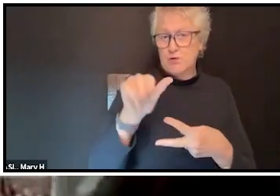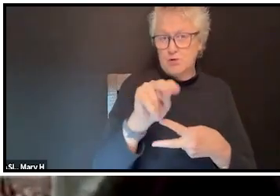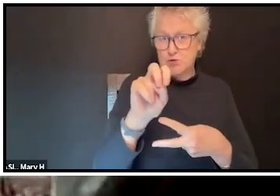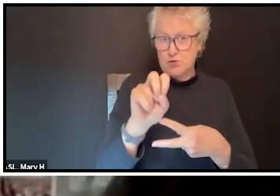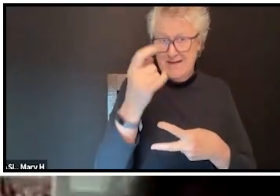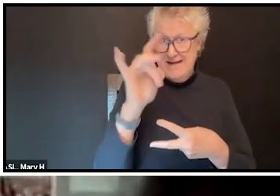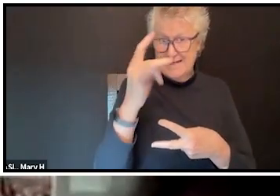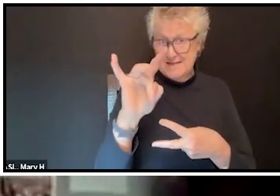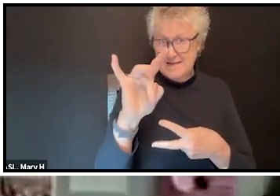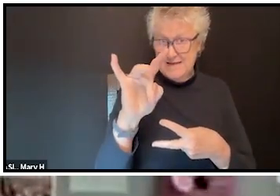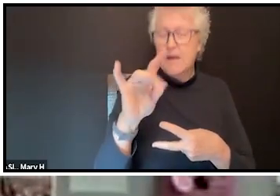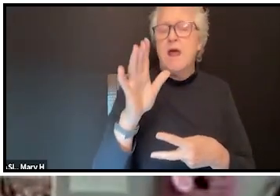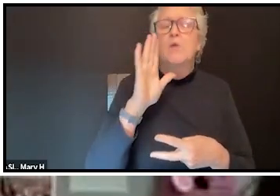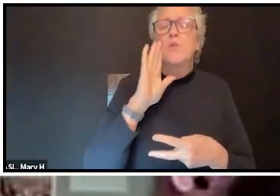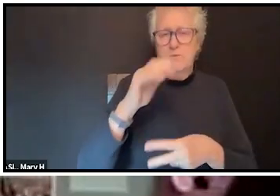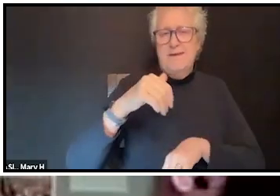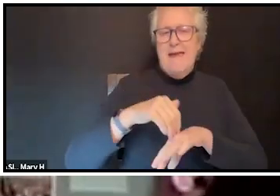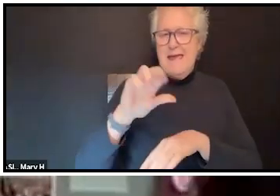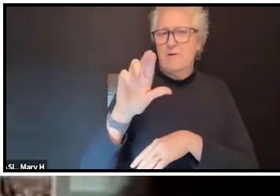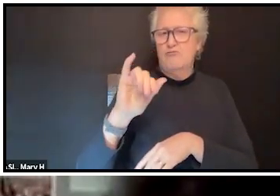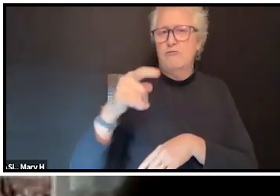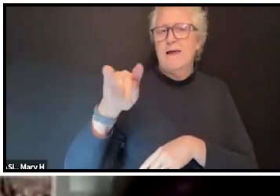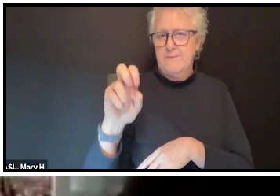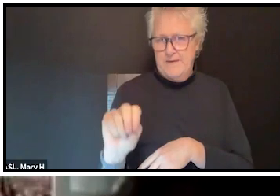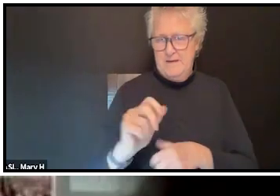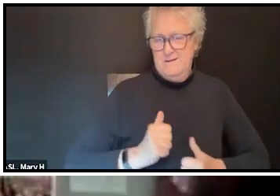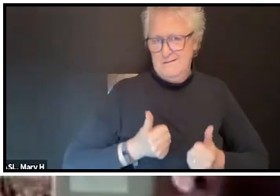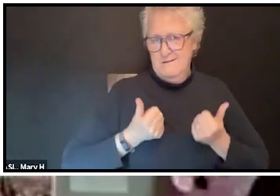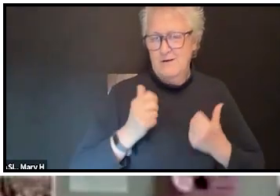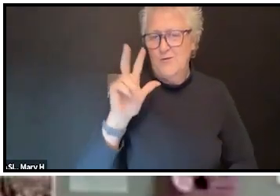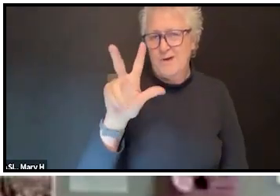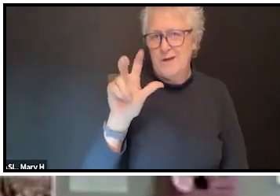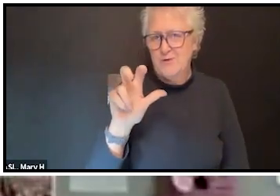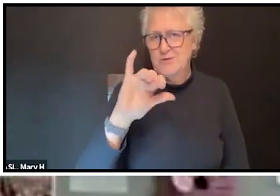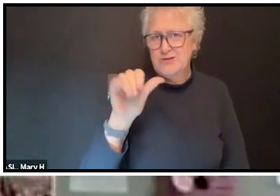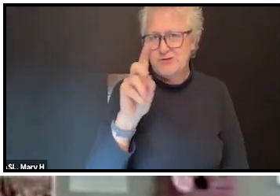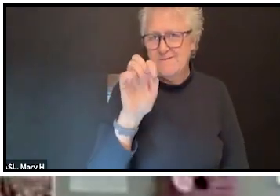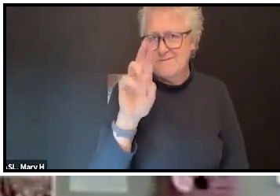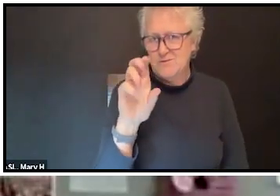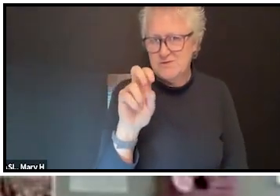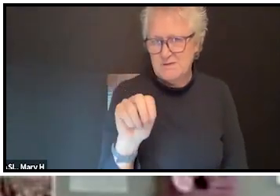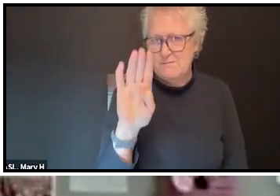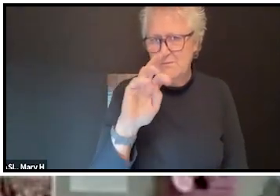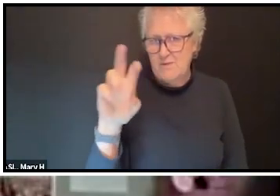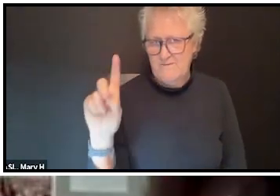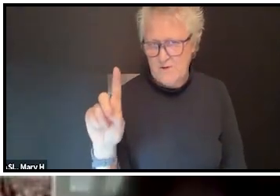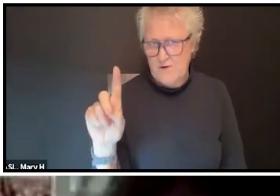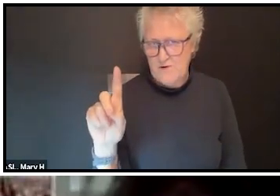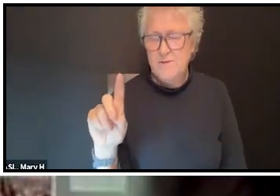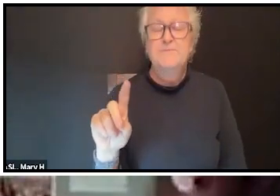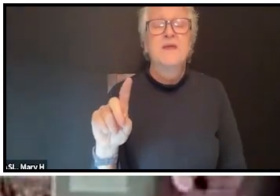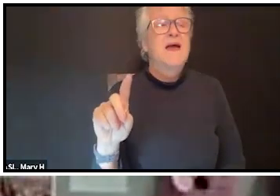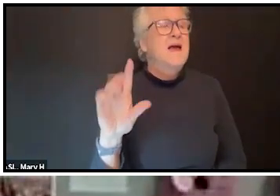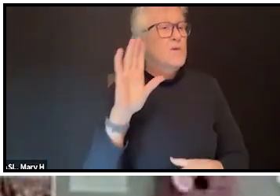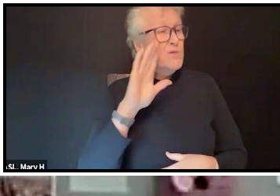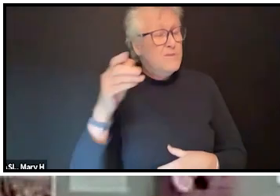at Ripon, which is located at 300 Jefferson Boulevard. And we're going to be inviting parents, family